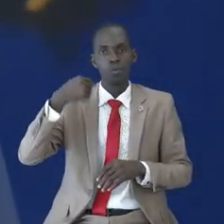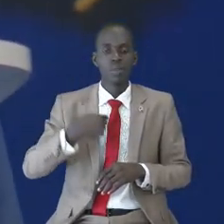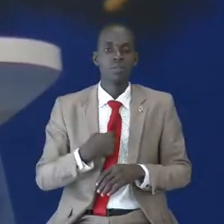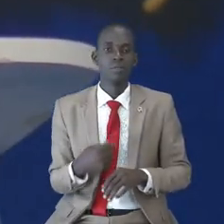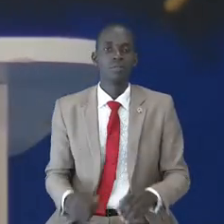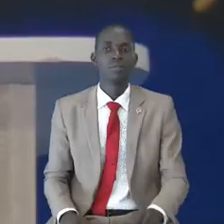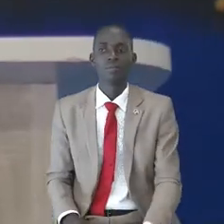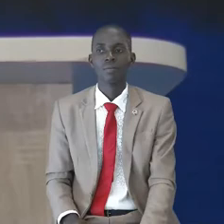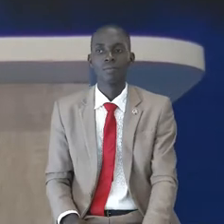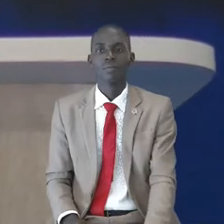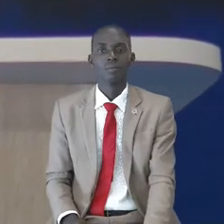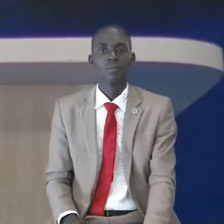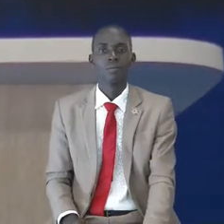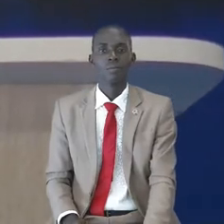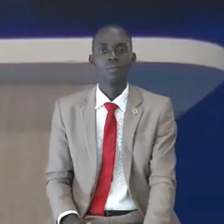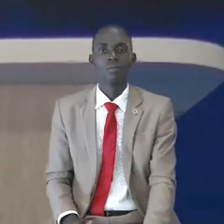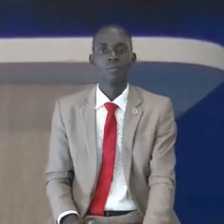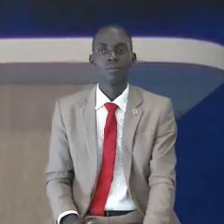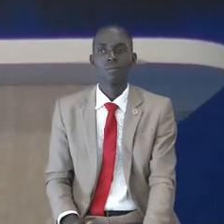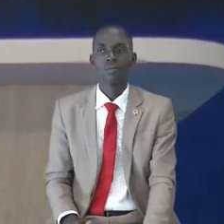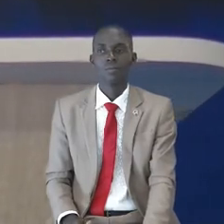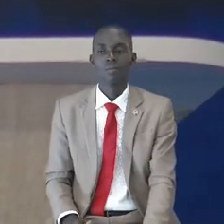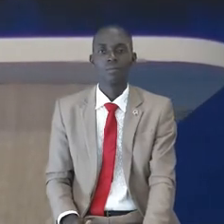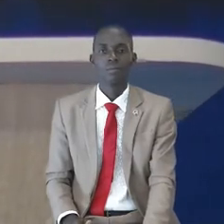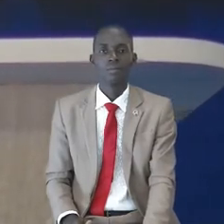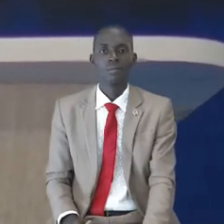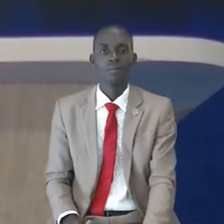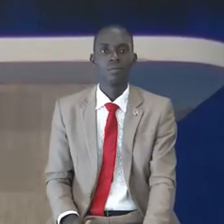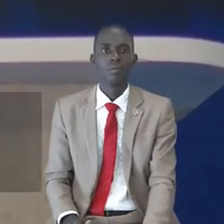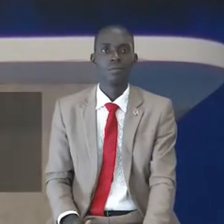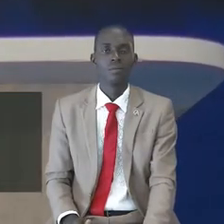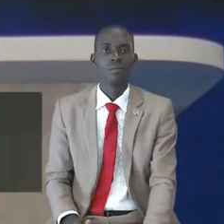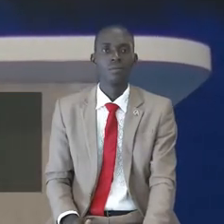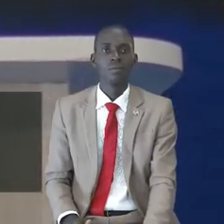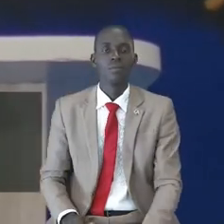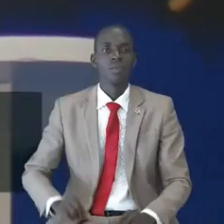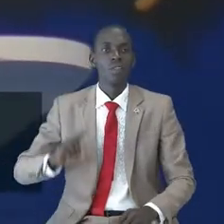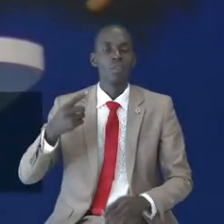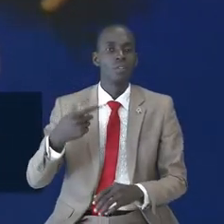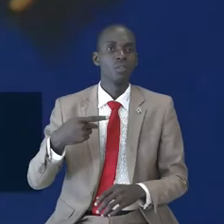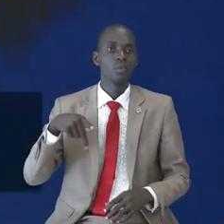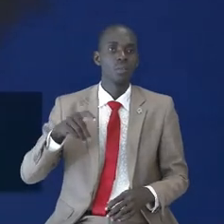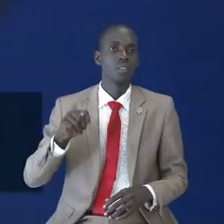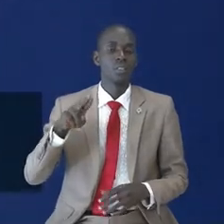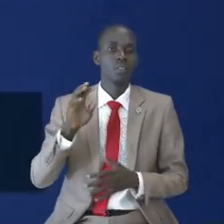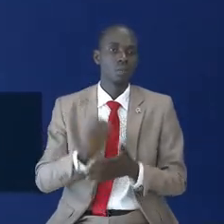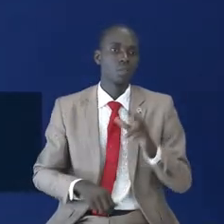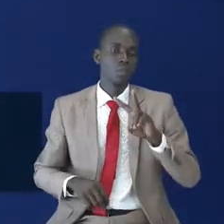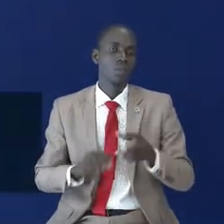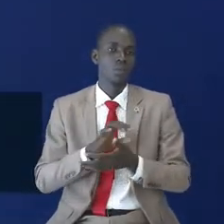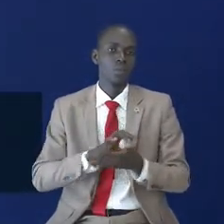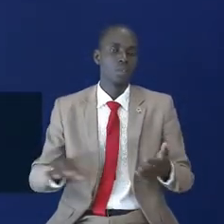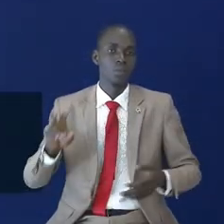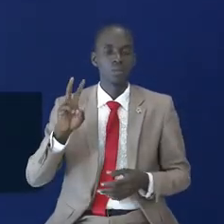me. First Peter chapter 2, we're reading from verse 2. In First Peter chapter 2, reading